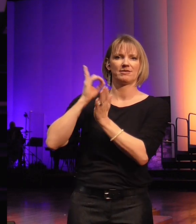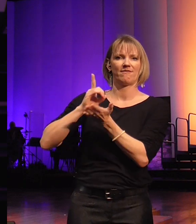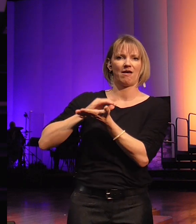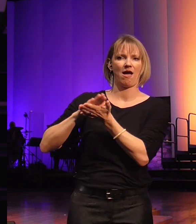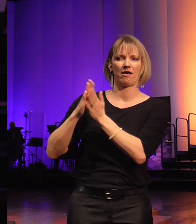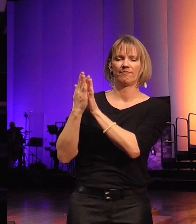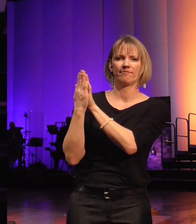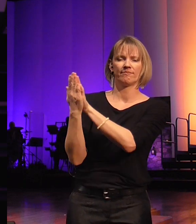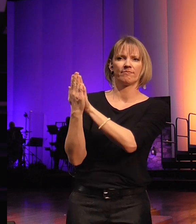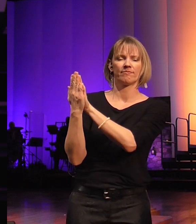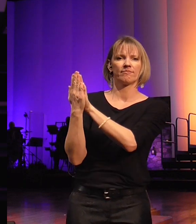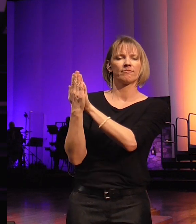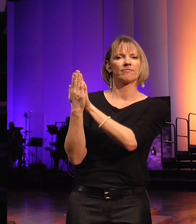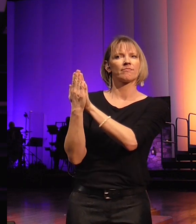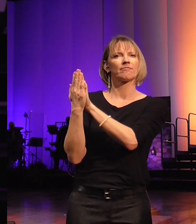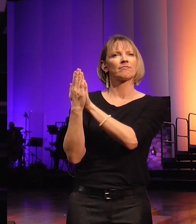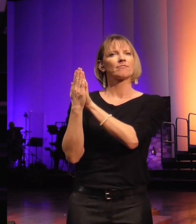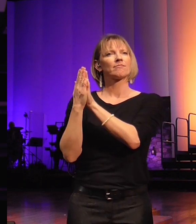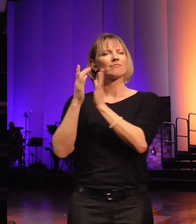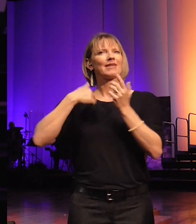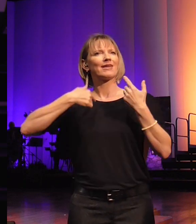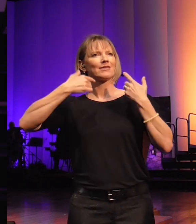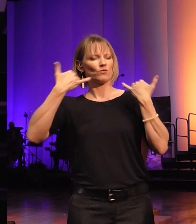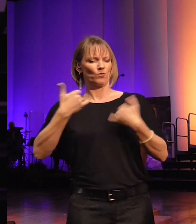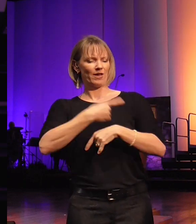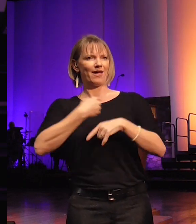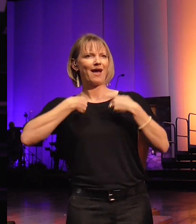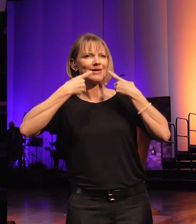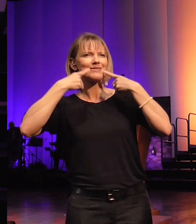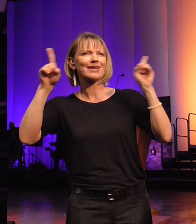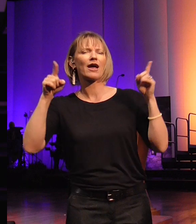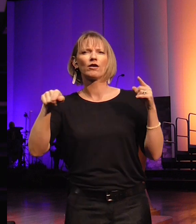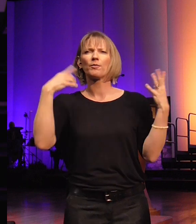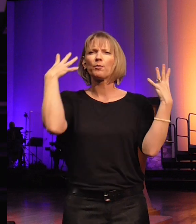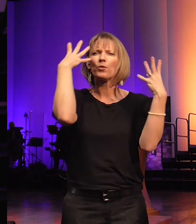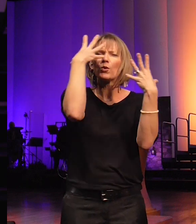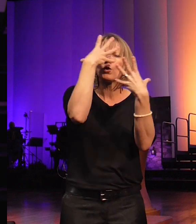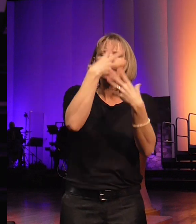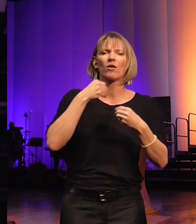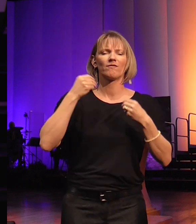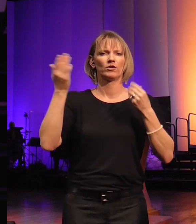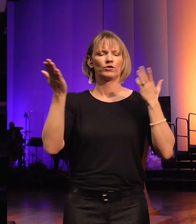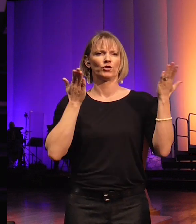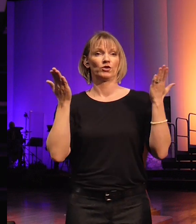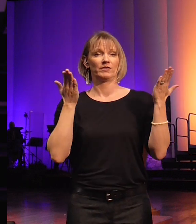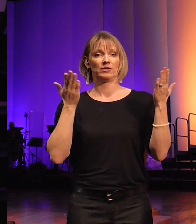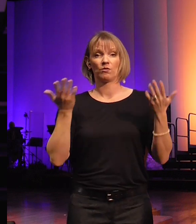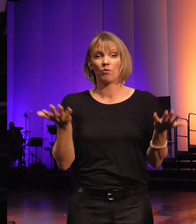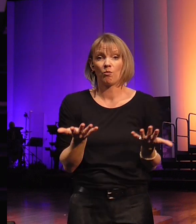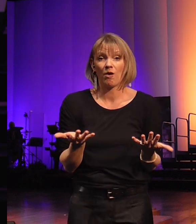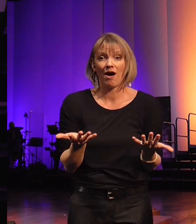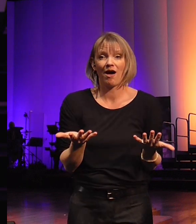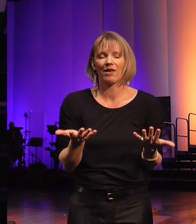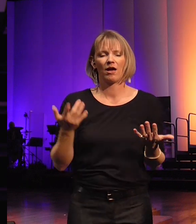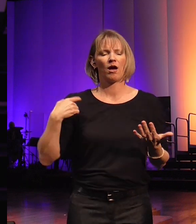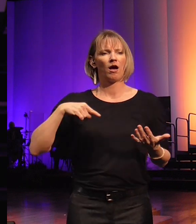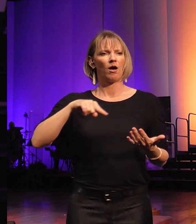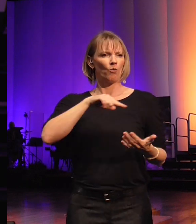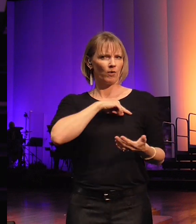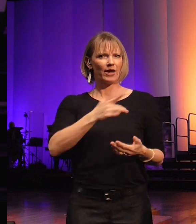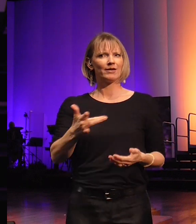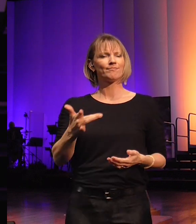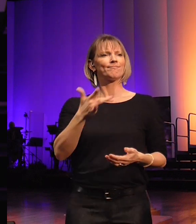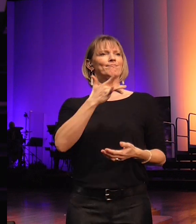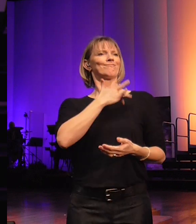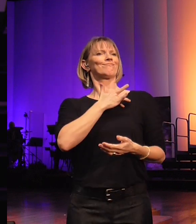So just breathing that in, would I declare this day, in this beautiful, beautiful service, that we are touched deeply by